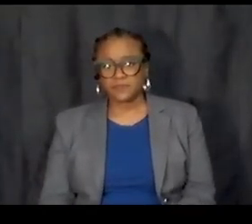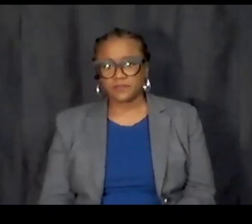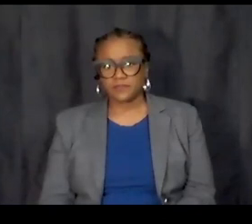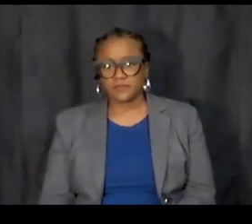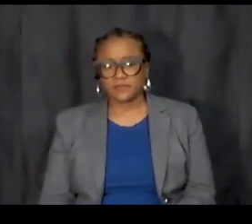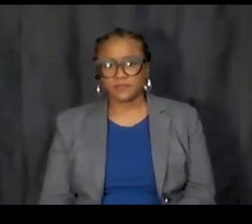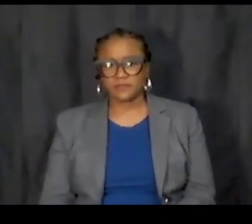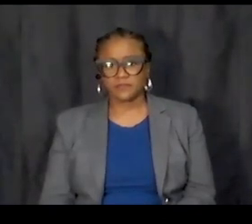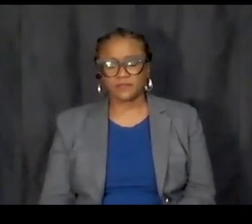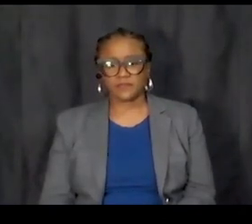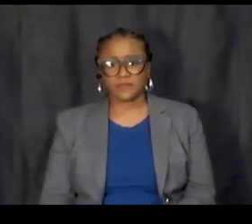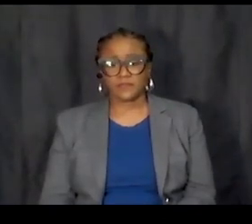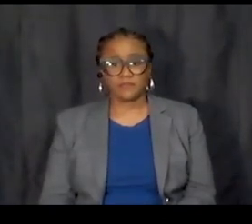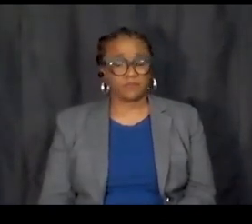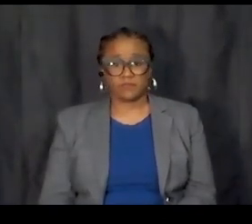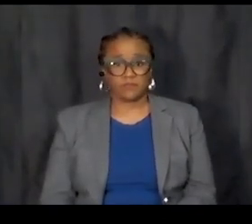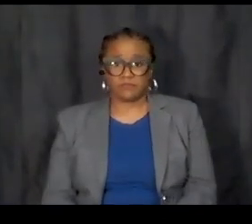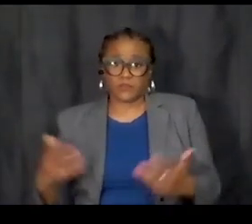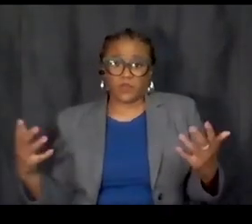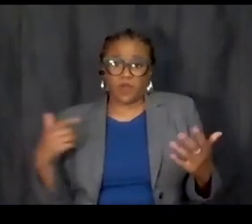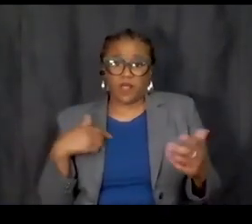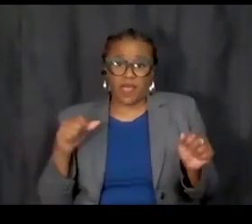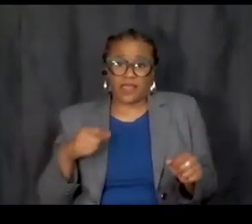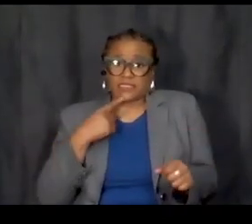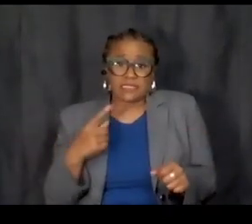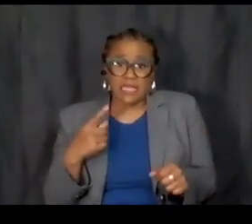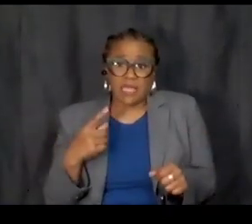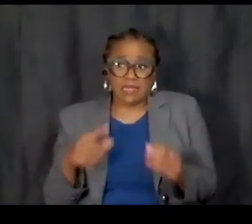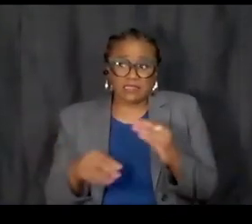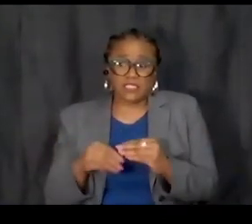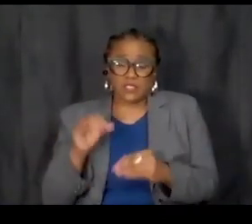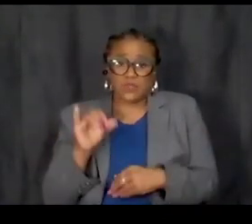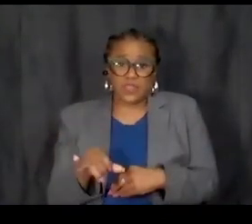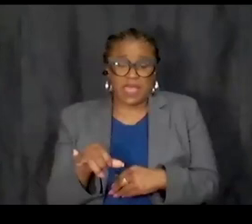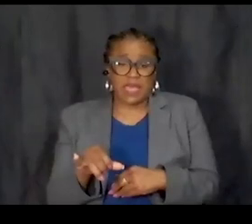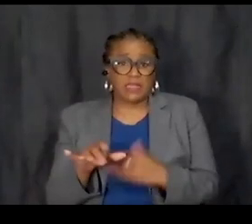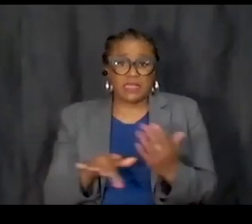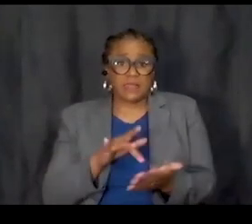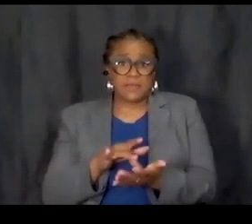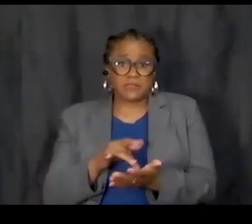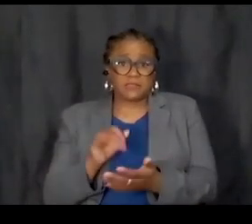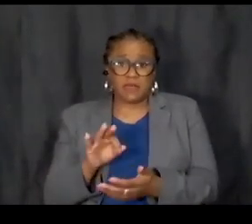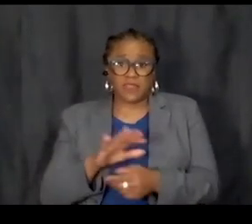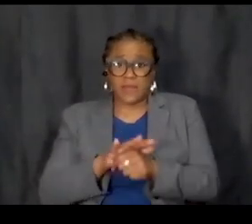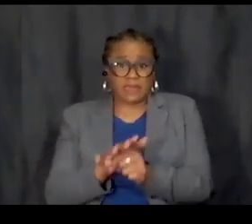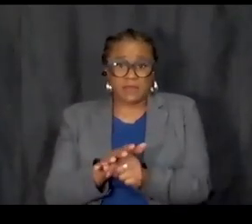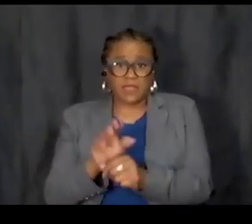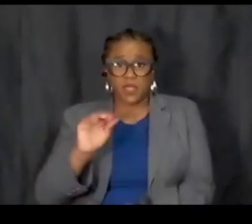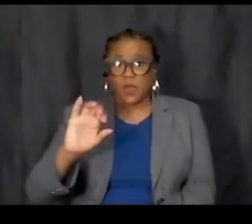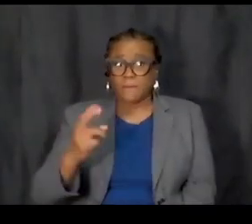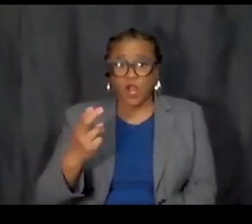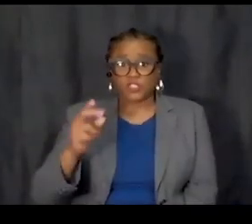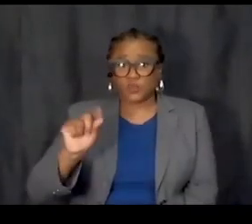I mean, all I can say in addition to that is, you know, in the midst of the pandemic, March 2020, right after